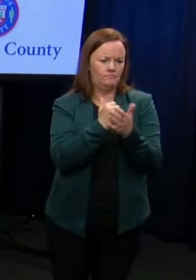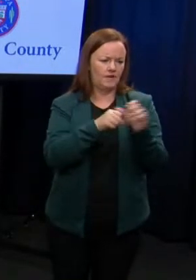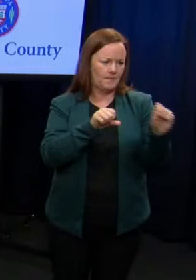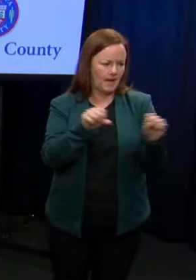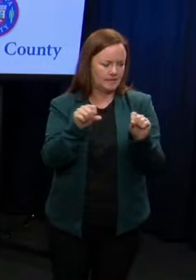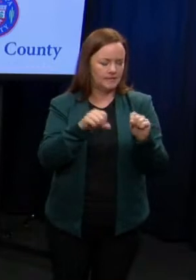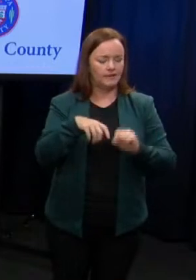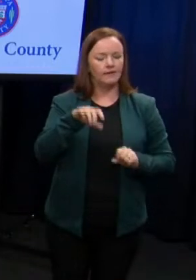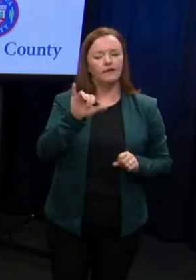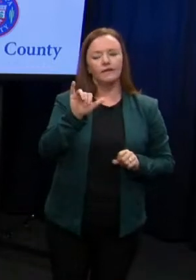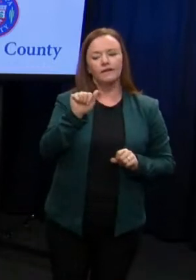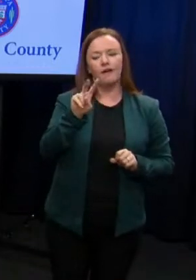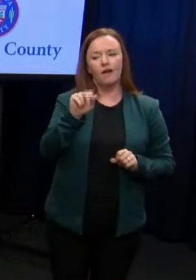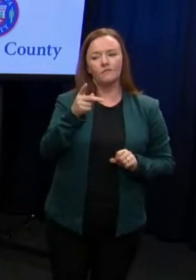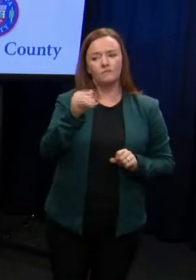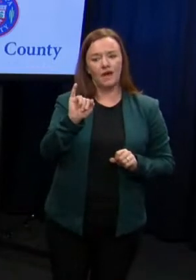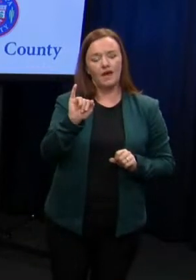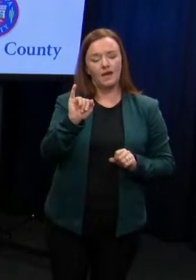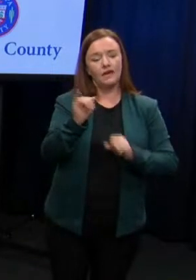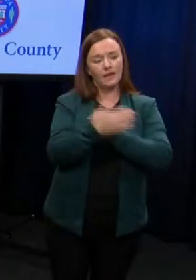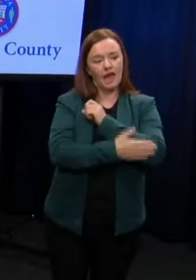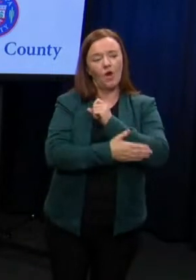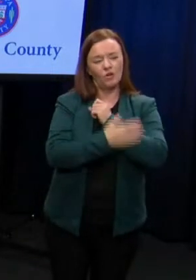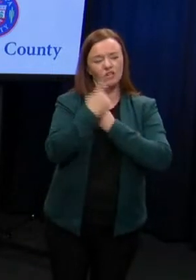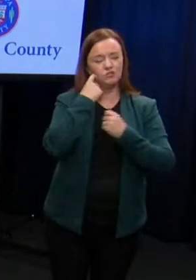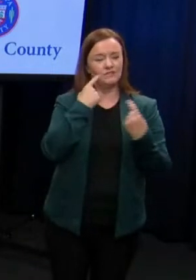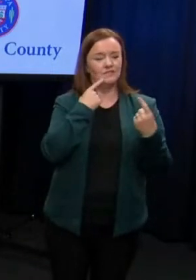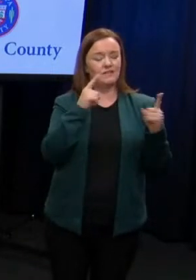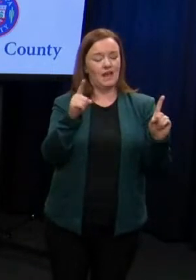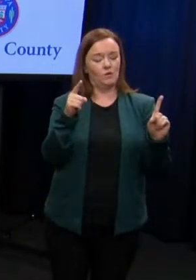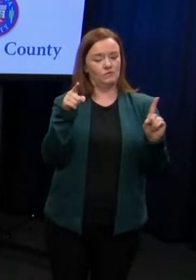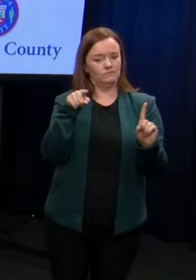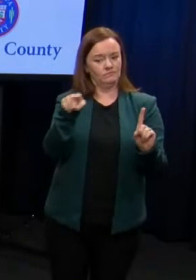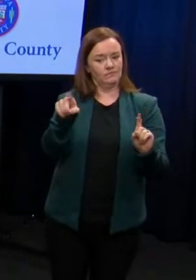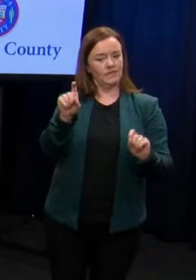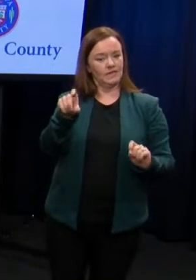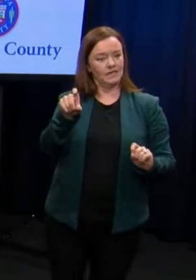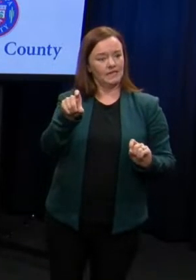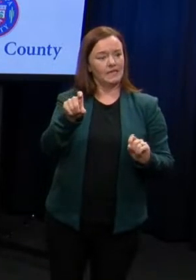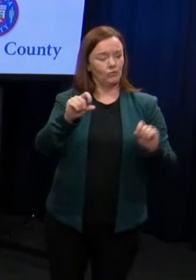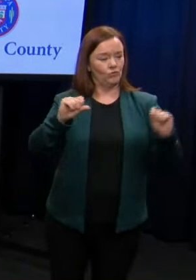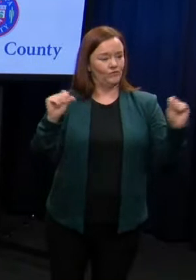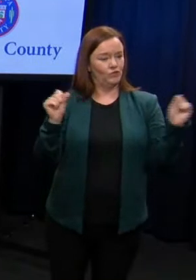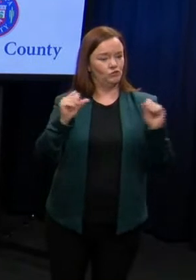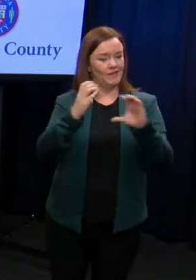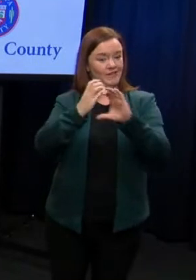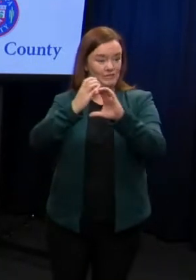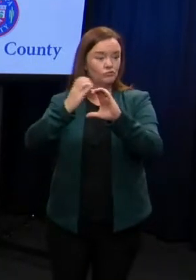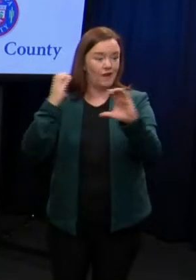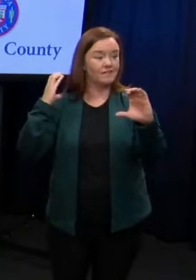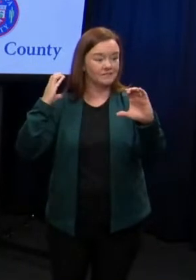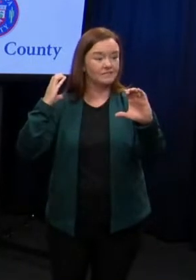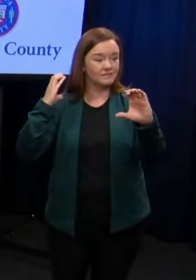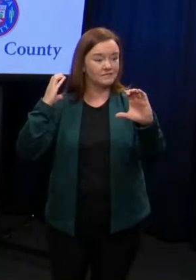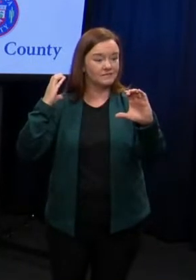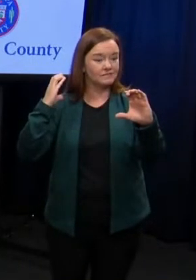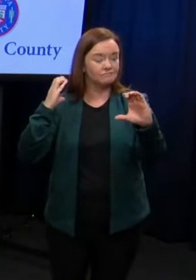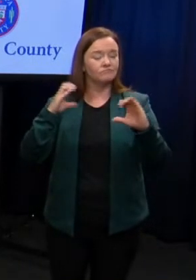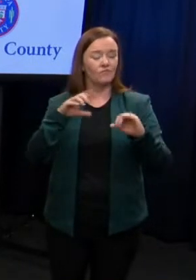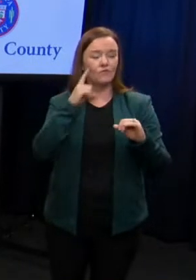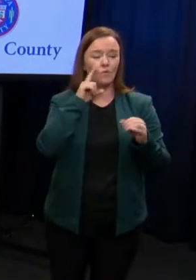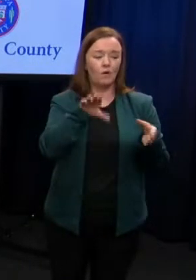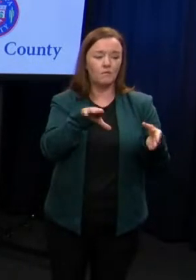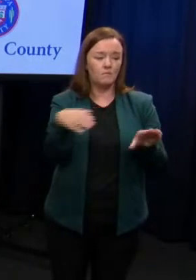that they need refrigerated trucks. Does Maricopa County think that they'll have to get to this point again, or are there